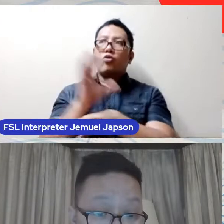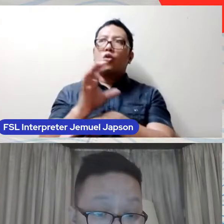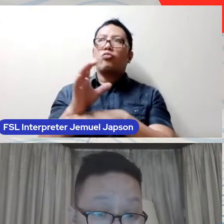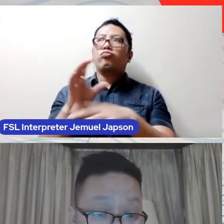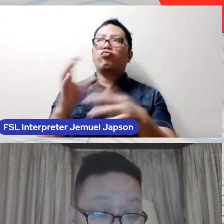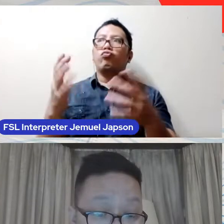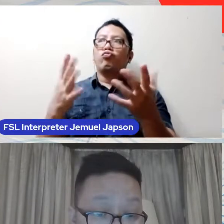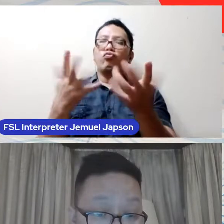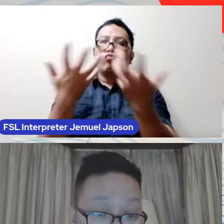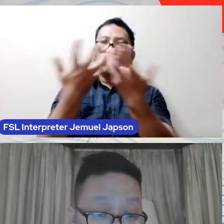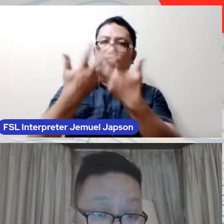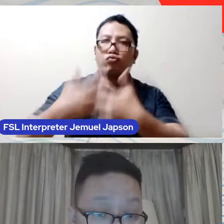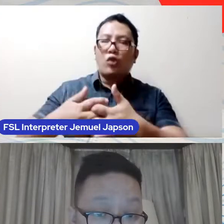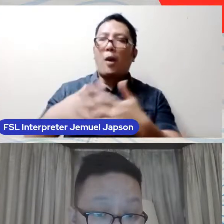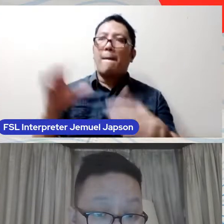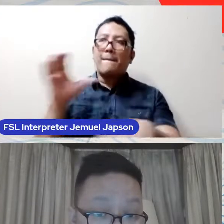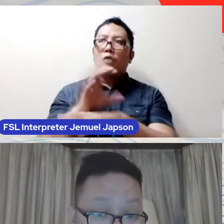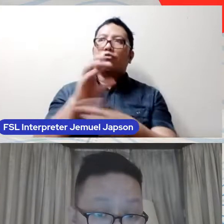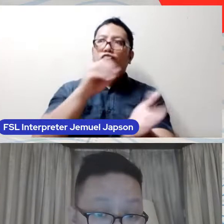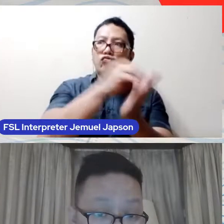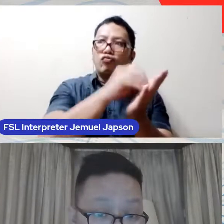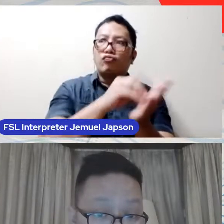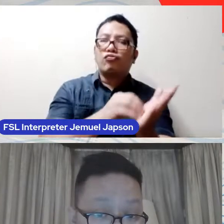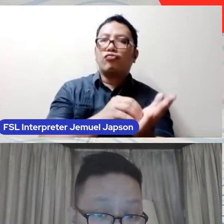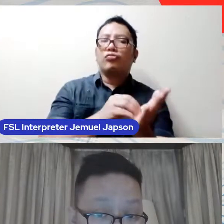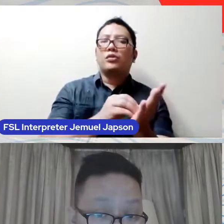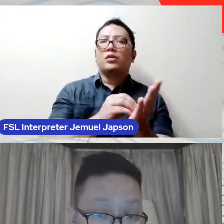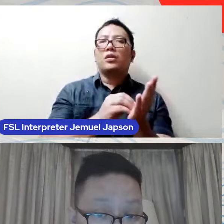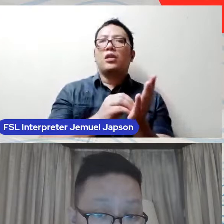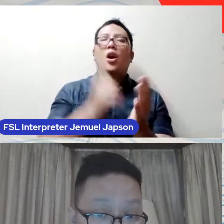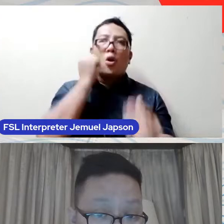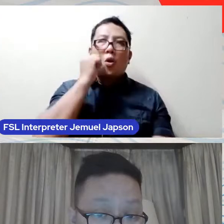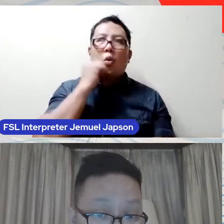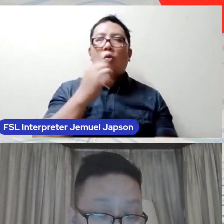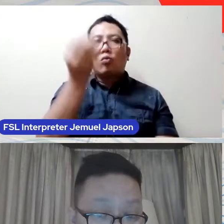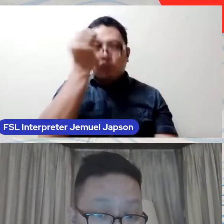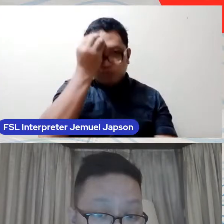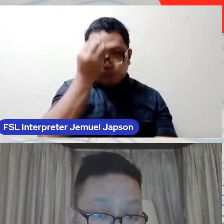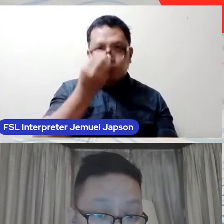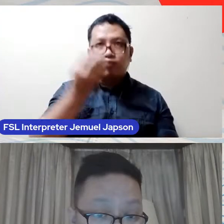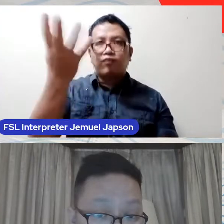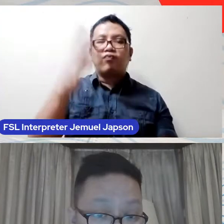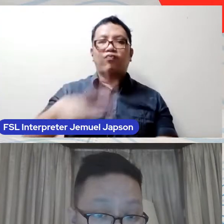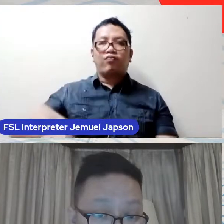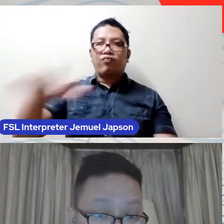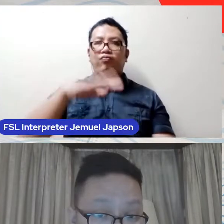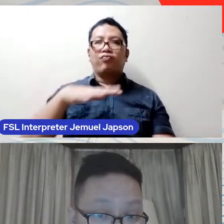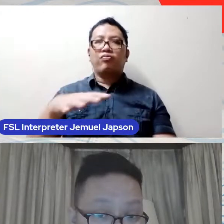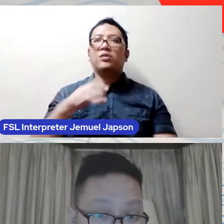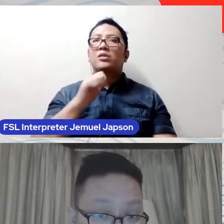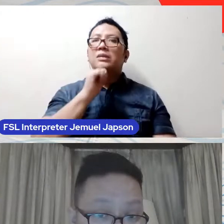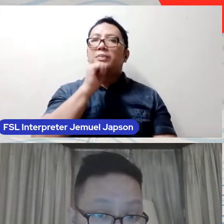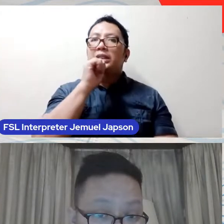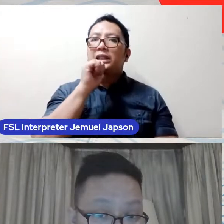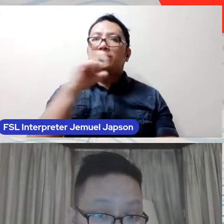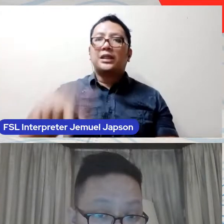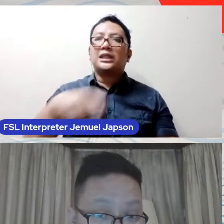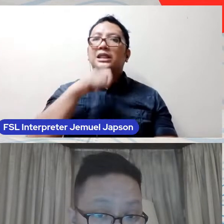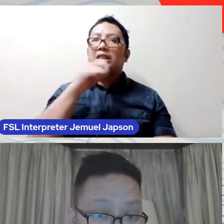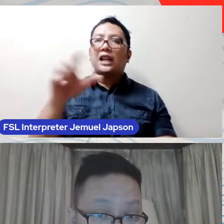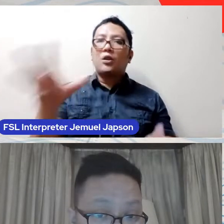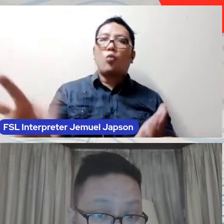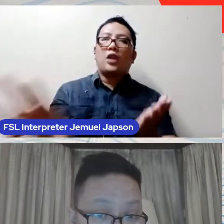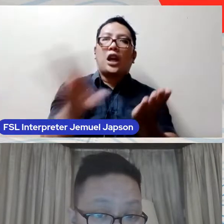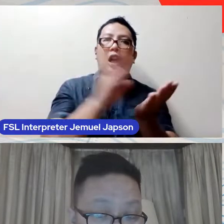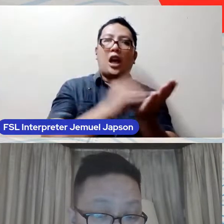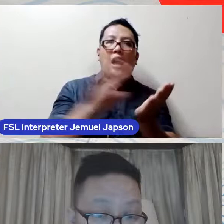force recording. So hindi parati nating pinapaalala sa ating mga RMAs na hindi nyo dapat kinokopya lang kung